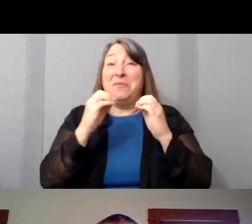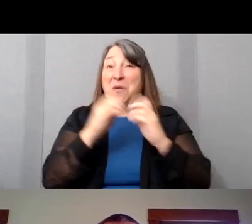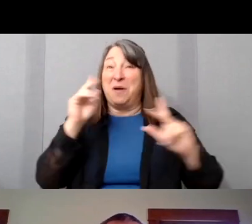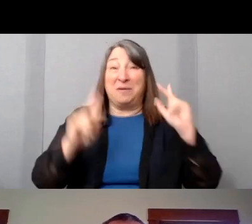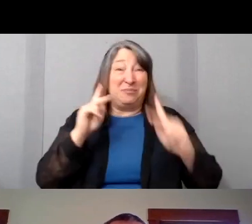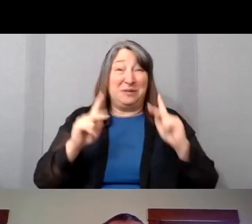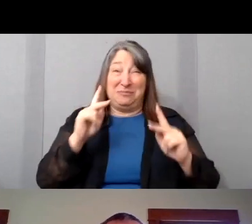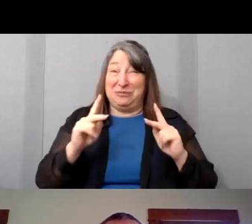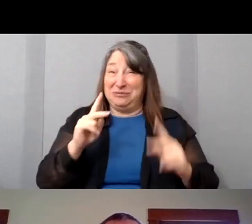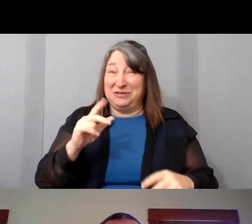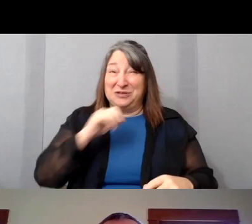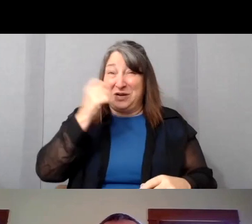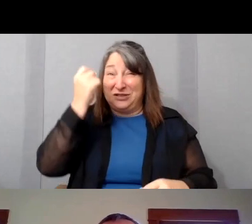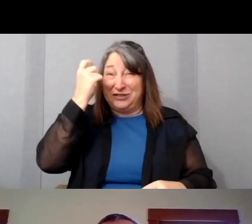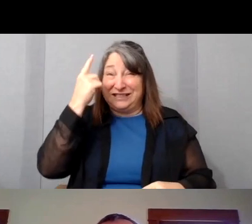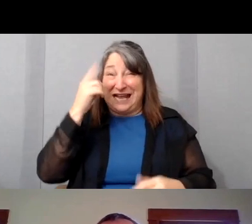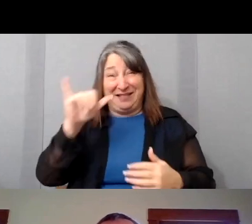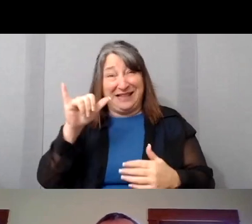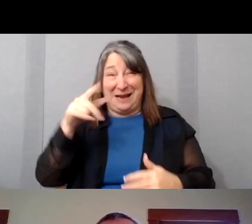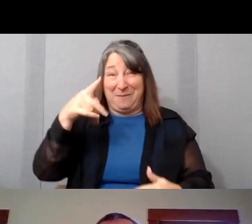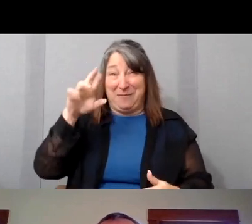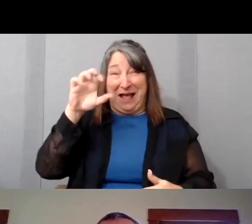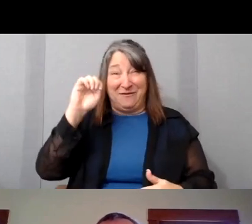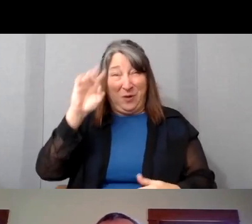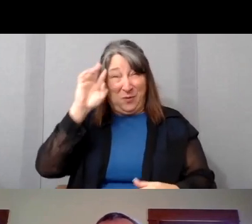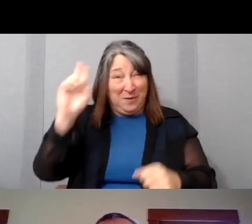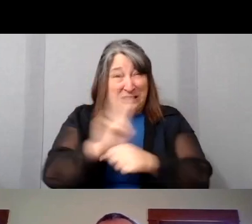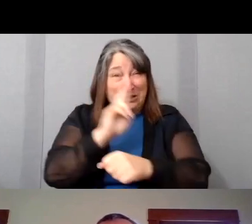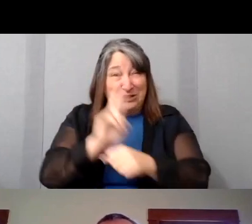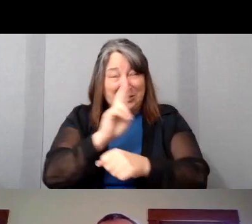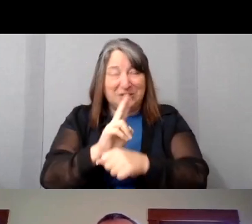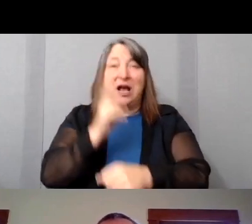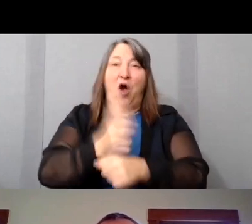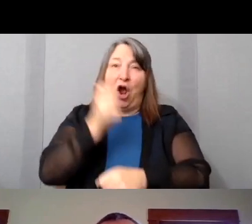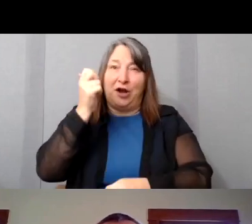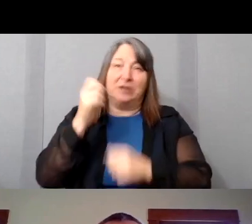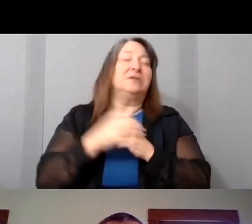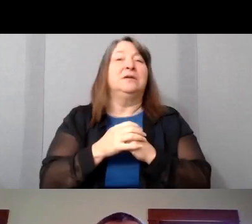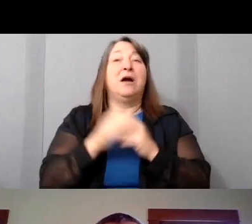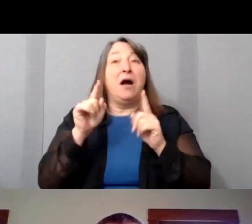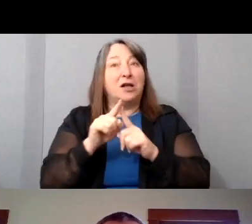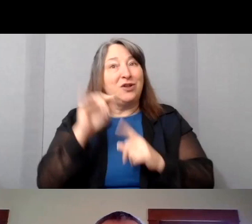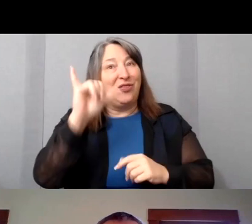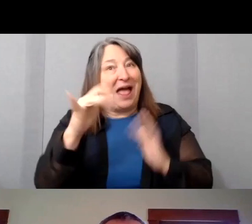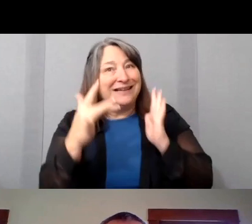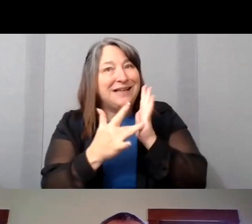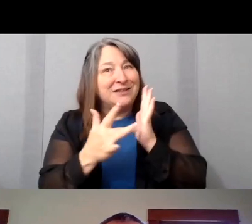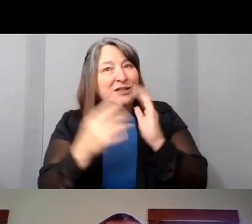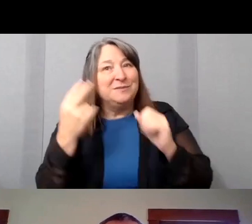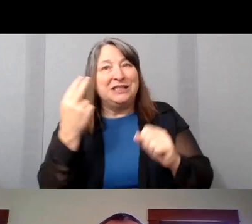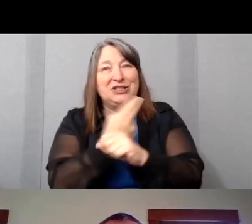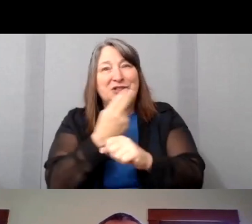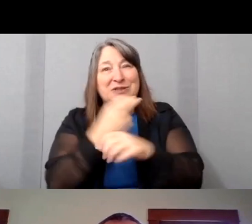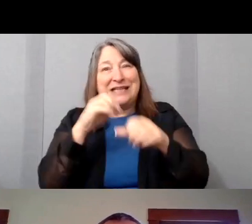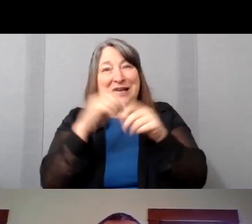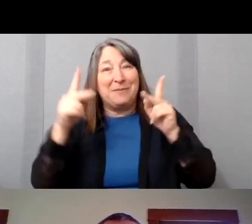going to be. I think for this time, you also have the situation of, is that technology being used in a space where that